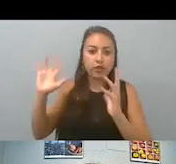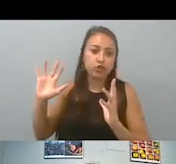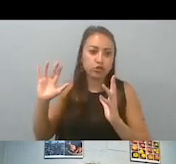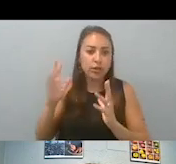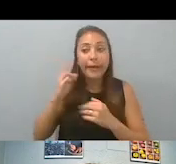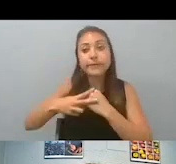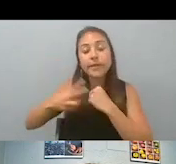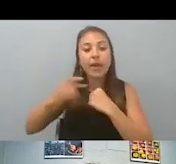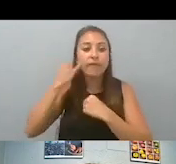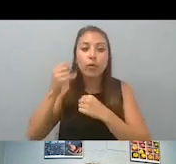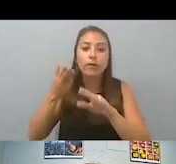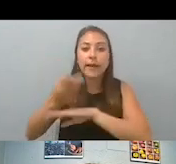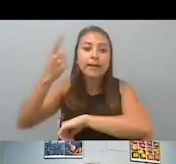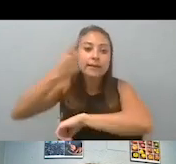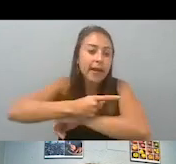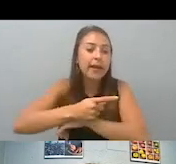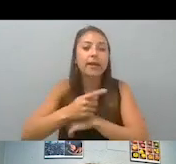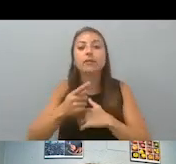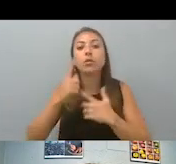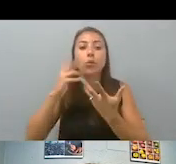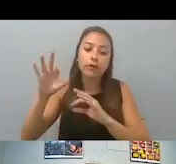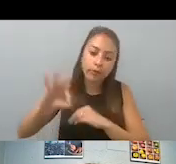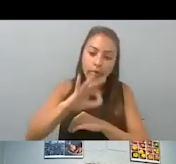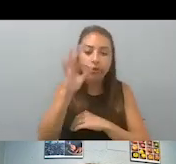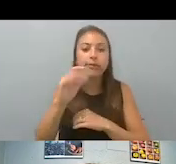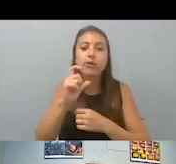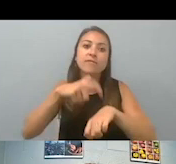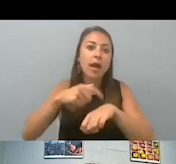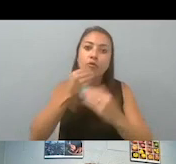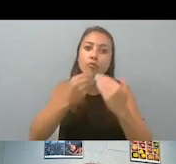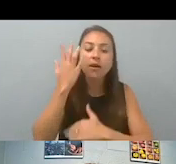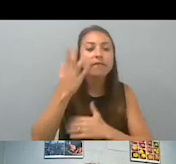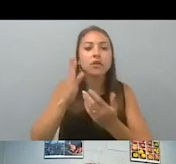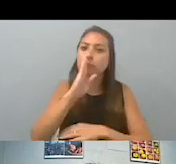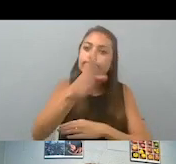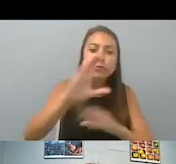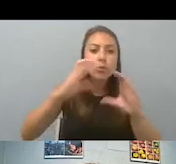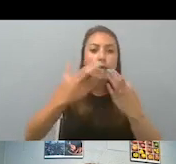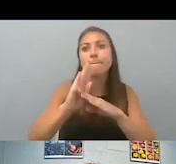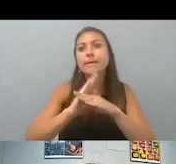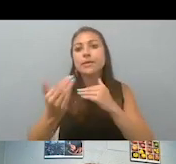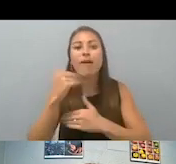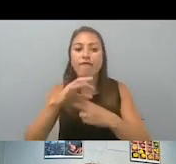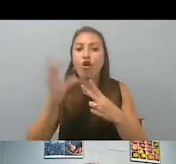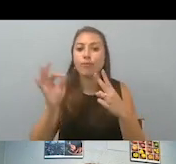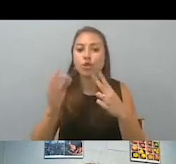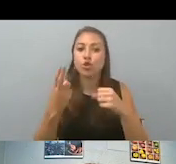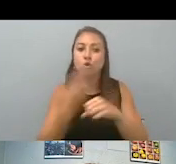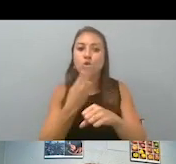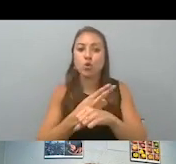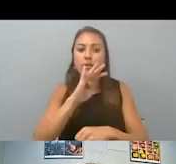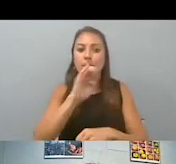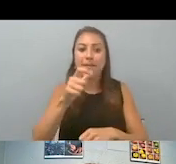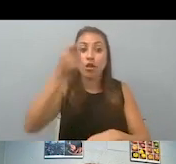they want to sleep in and, you know, they don't have time to go to the dining hall, or if they're going right to class or they have a busy morning, they have the option of using their meal swipes